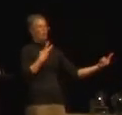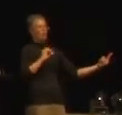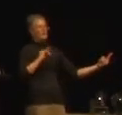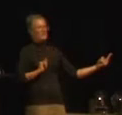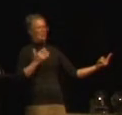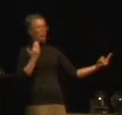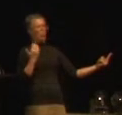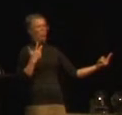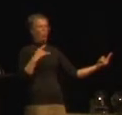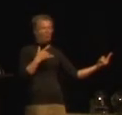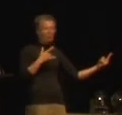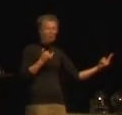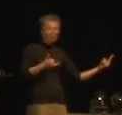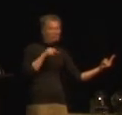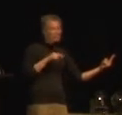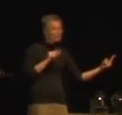websites?